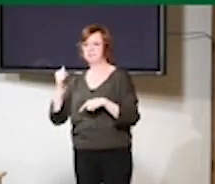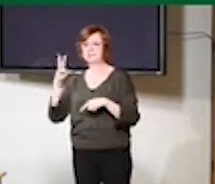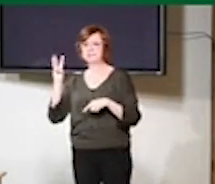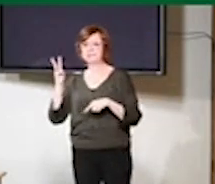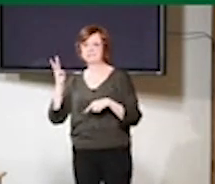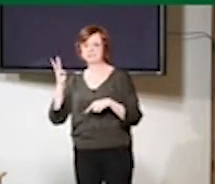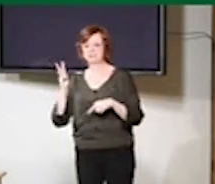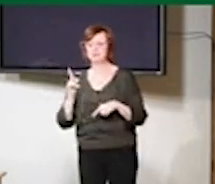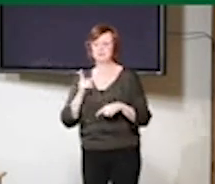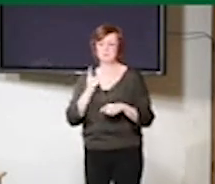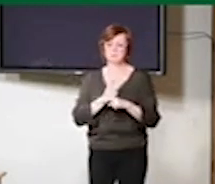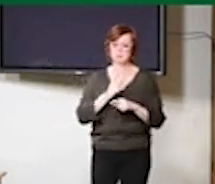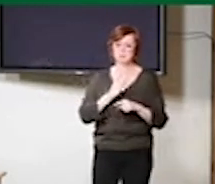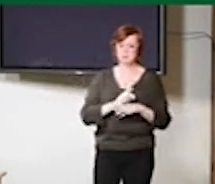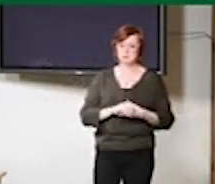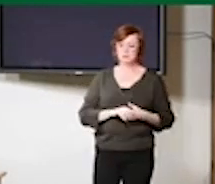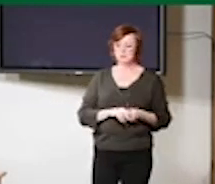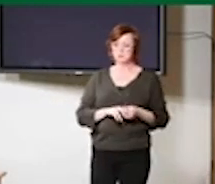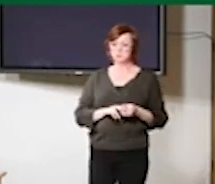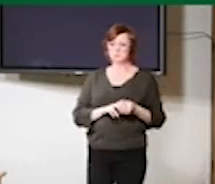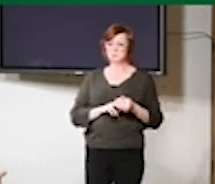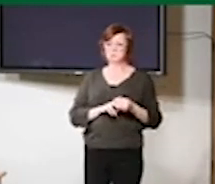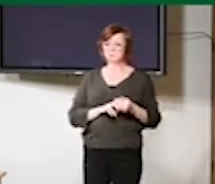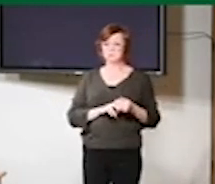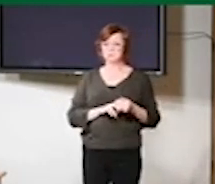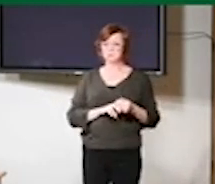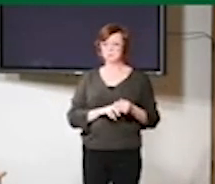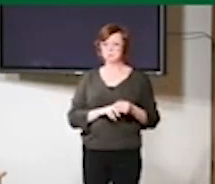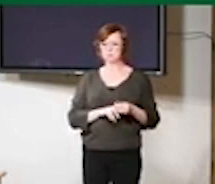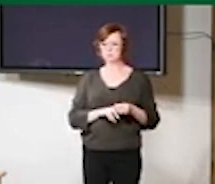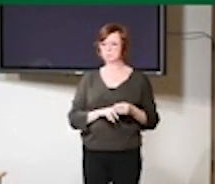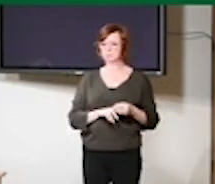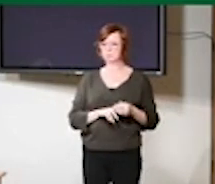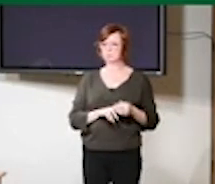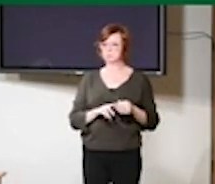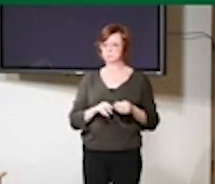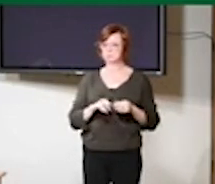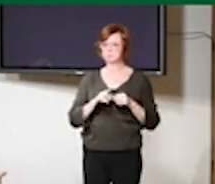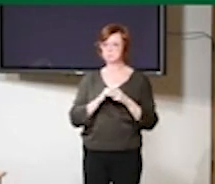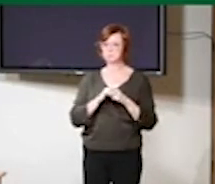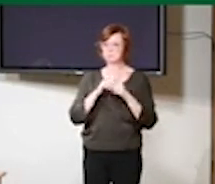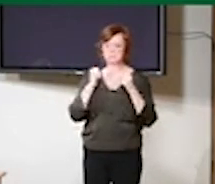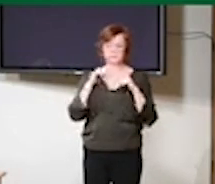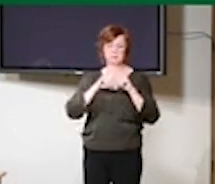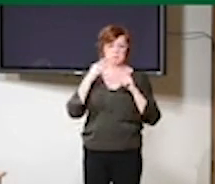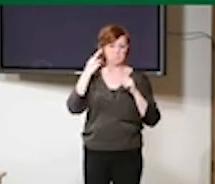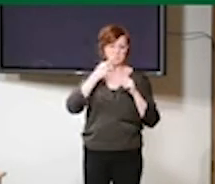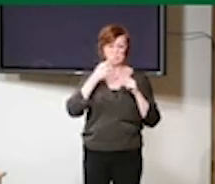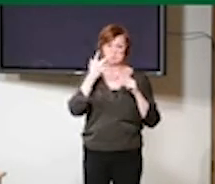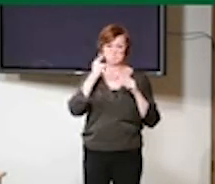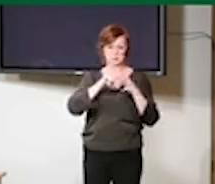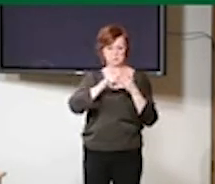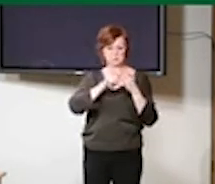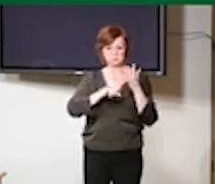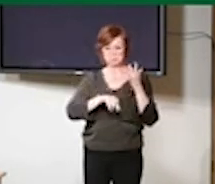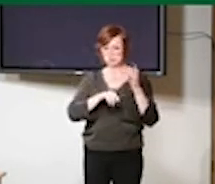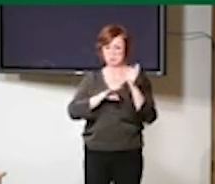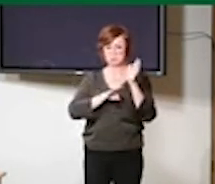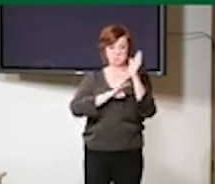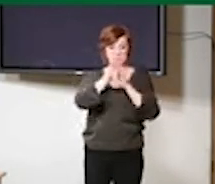found, there's always a spike in testing based on those things. But I haven't looked